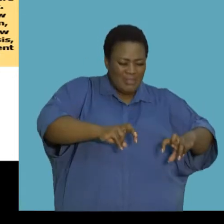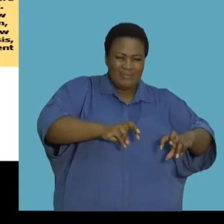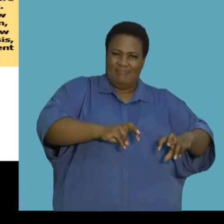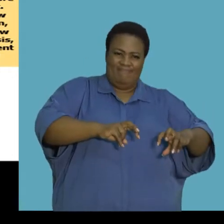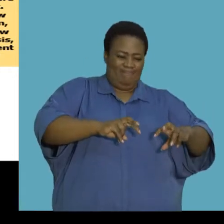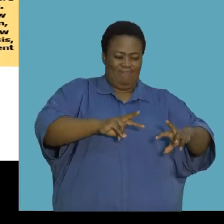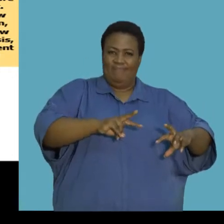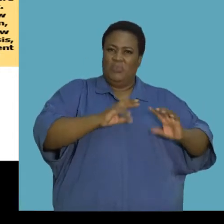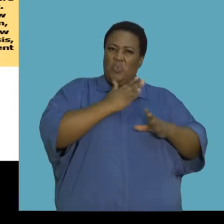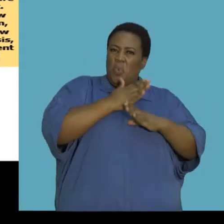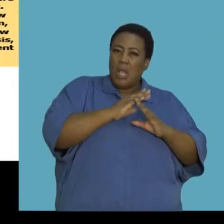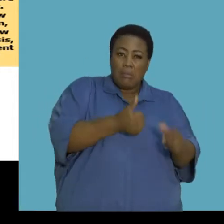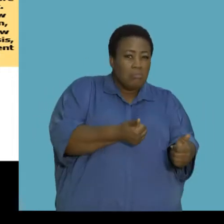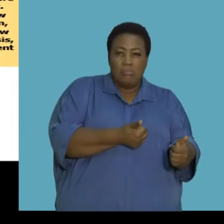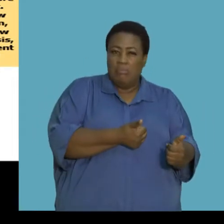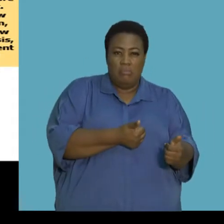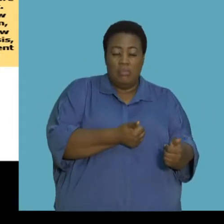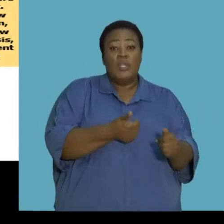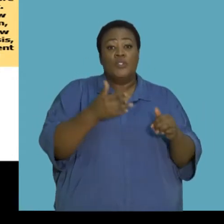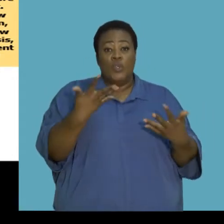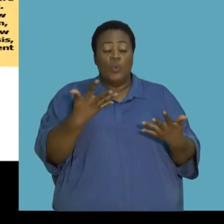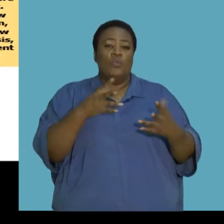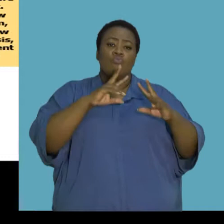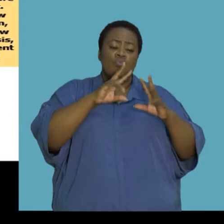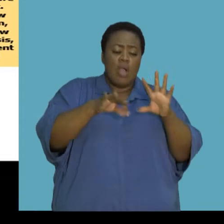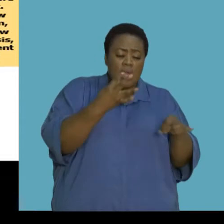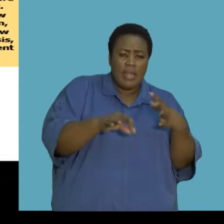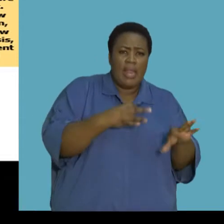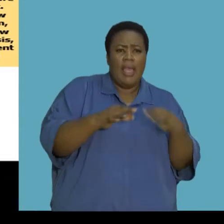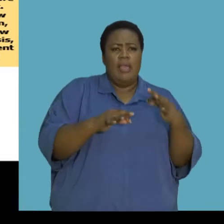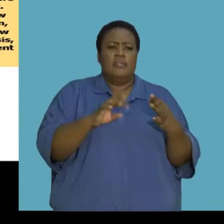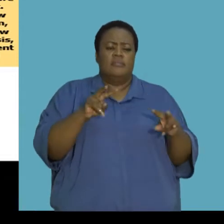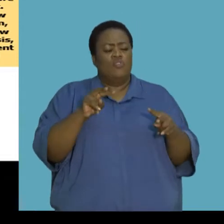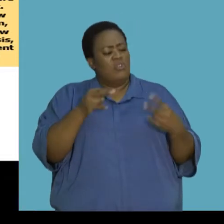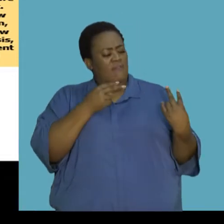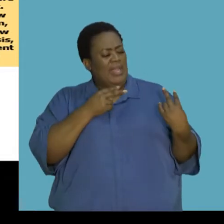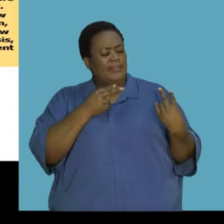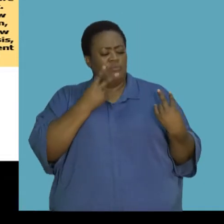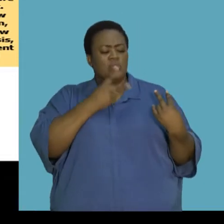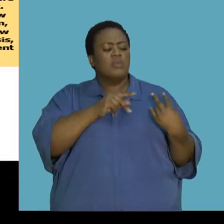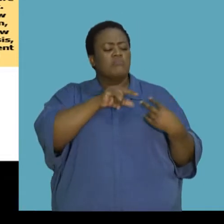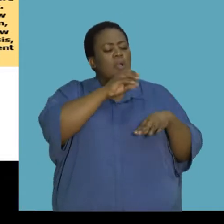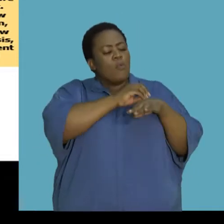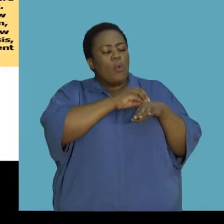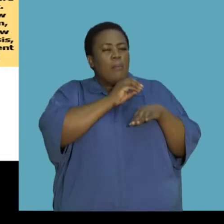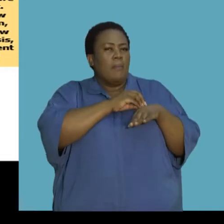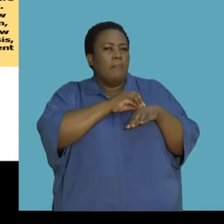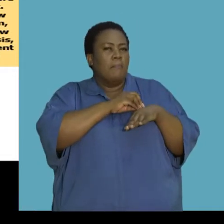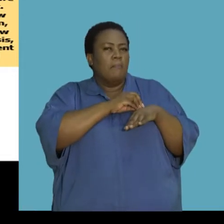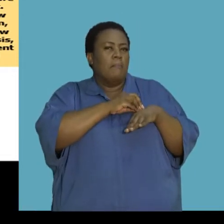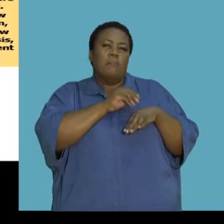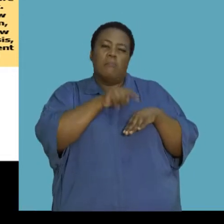then? So then we analyze, we reflect, we look at areas that have had problems. So we call